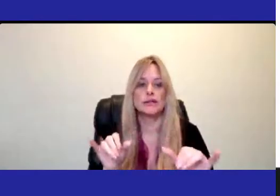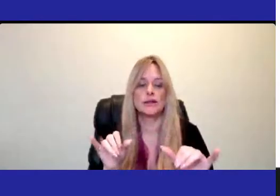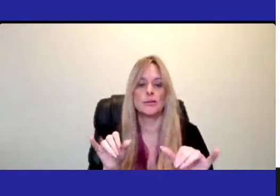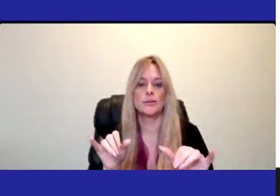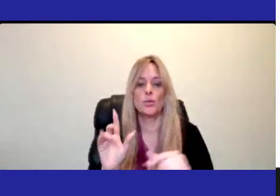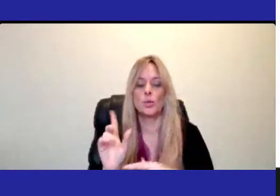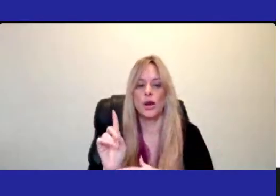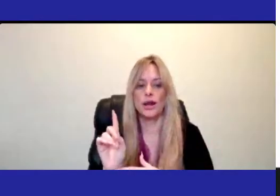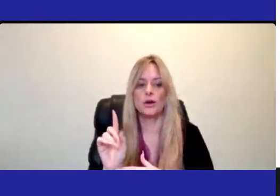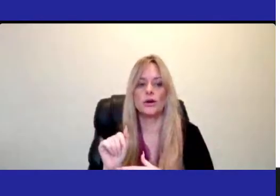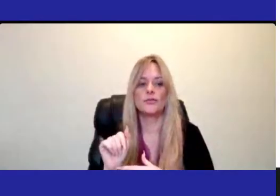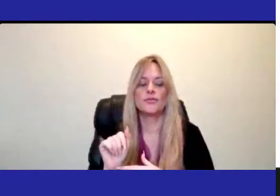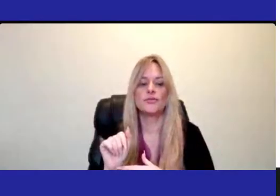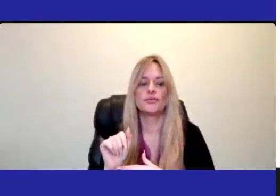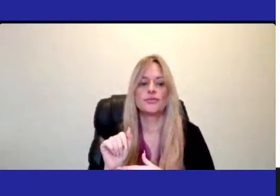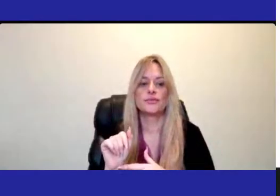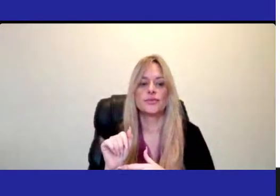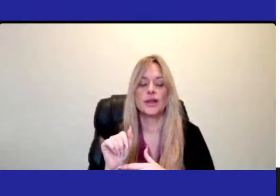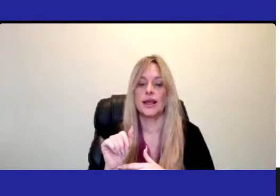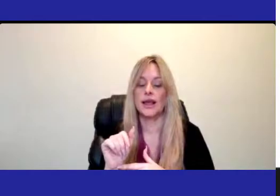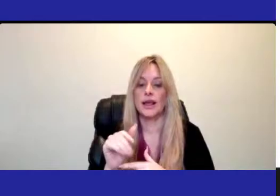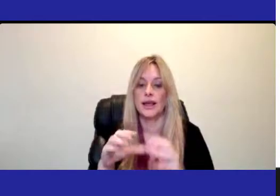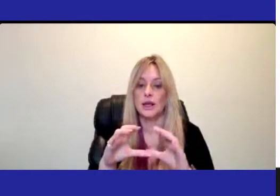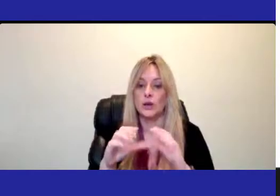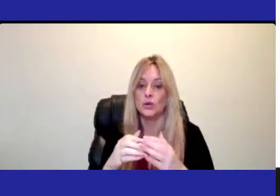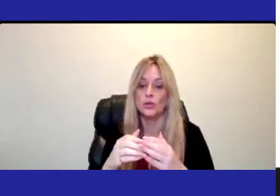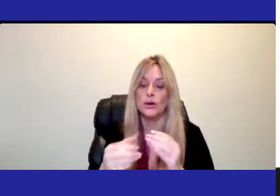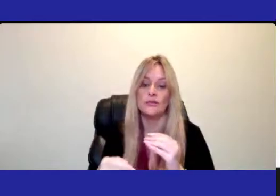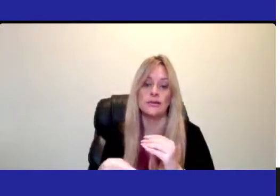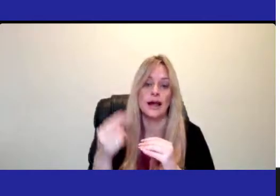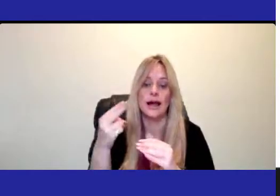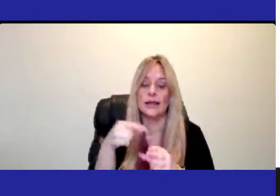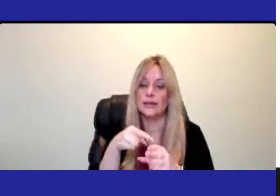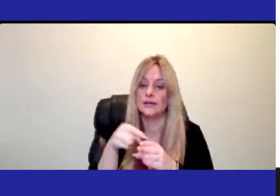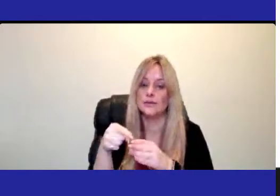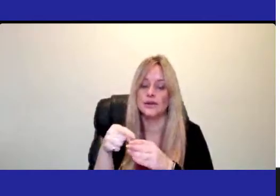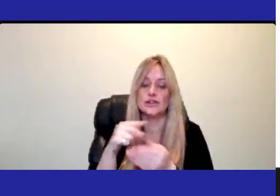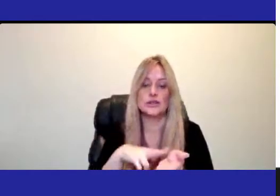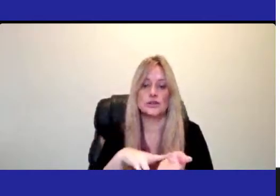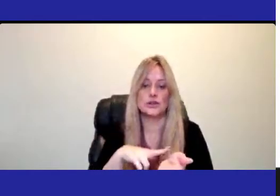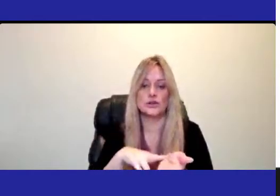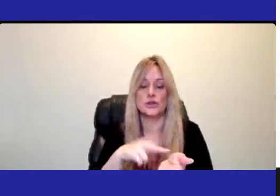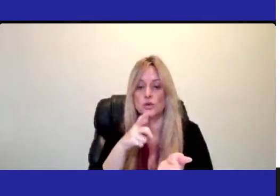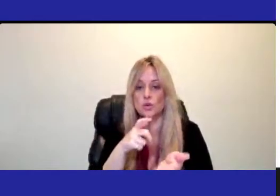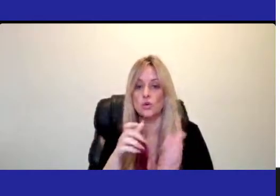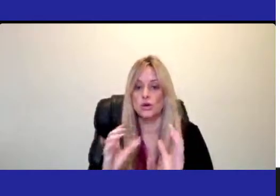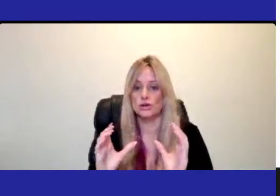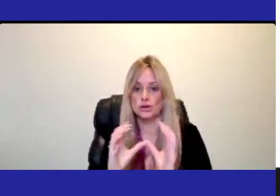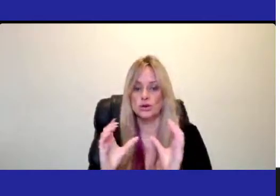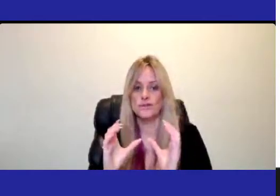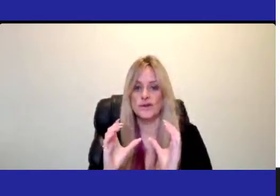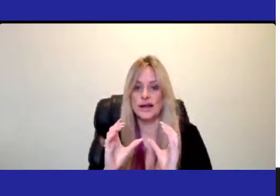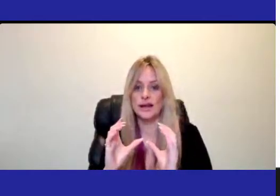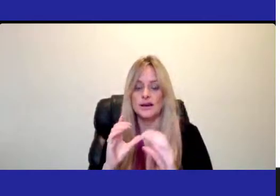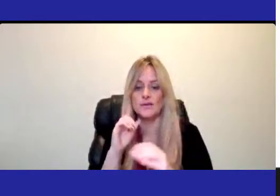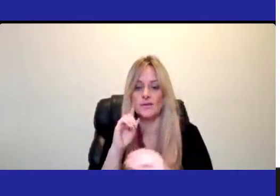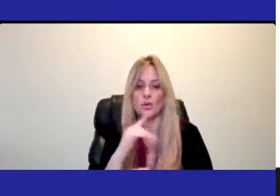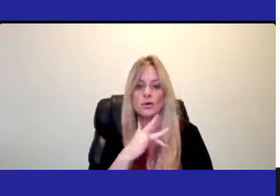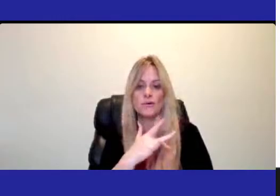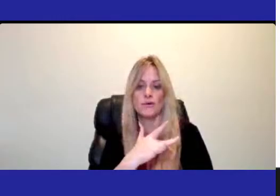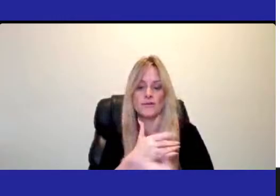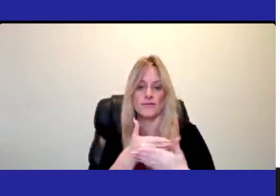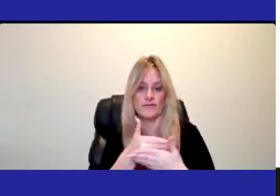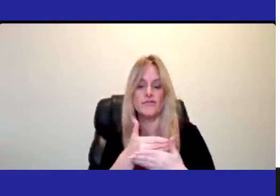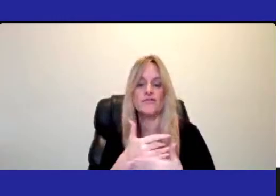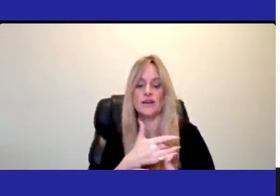where a group of highly specialized nurses, mainly who are certified in fetal heart rate monitoring,